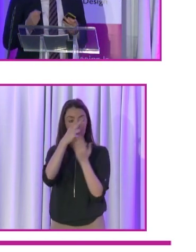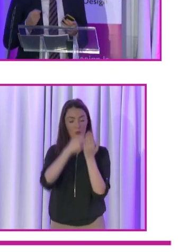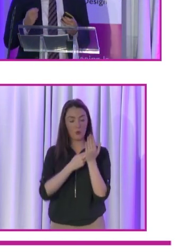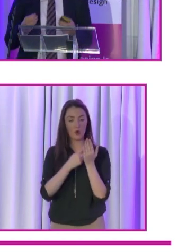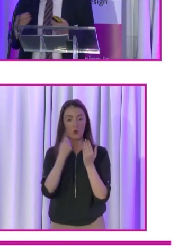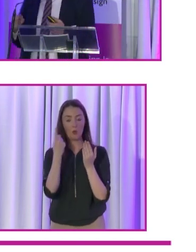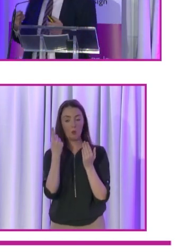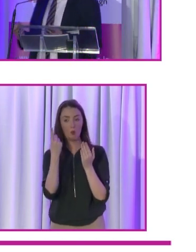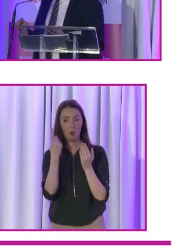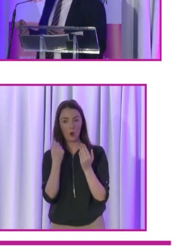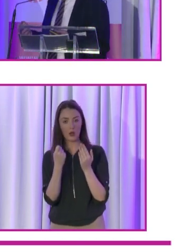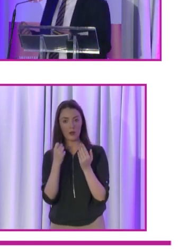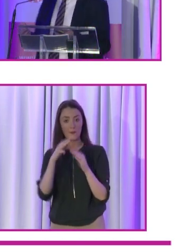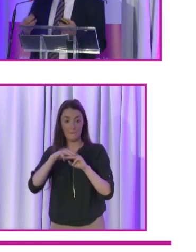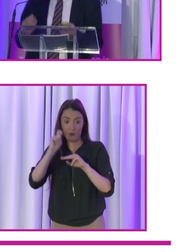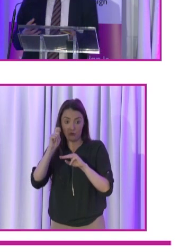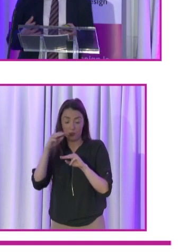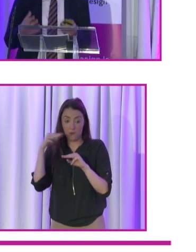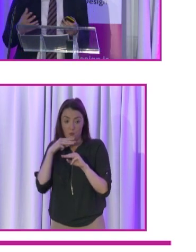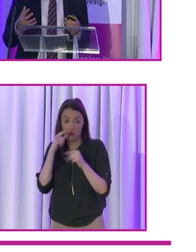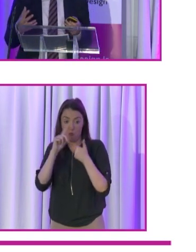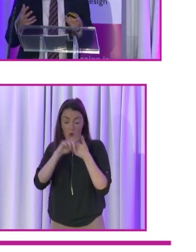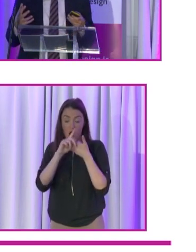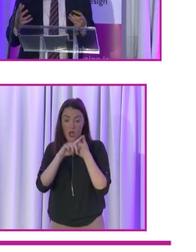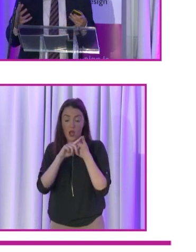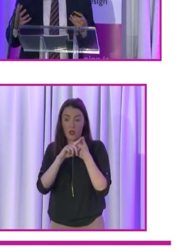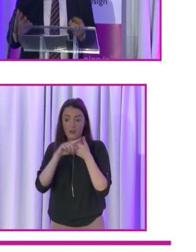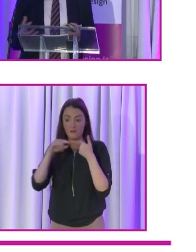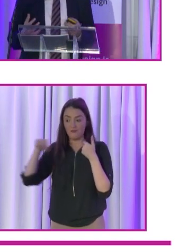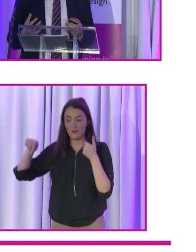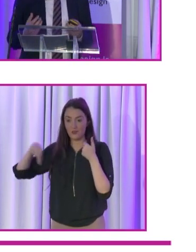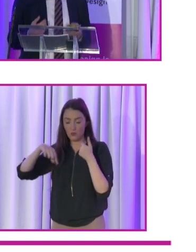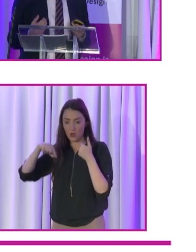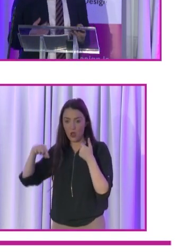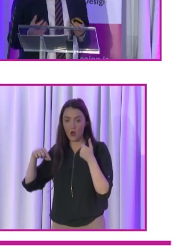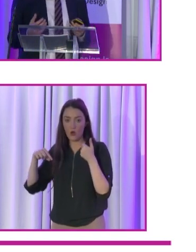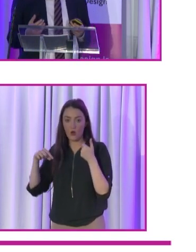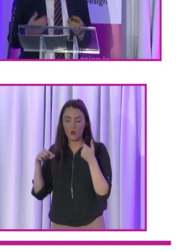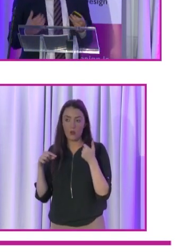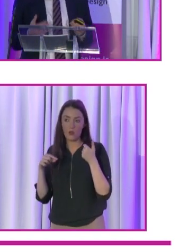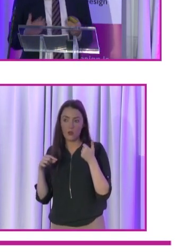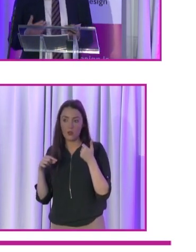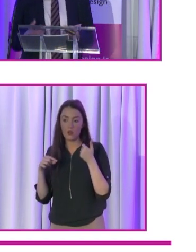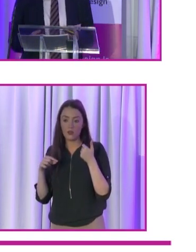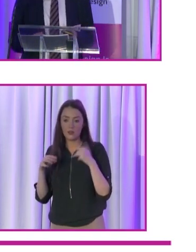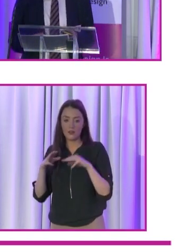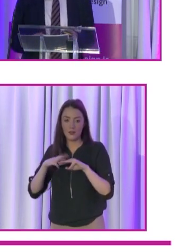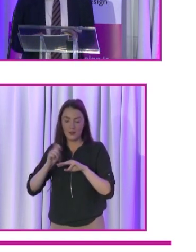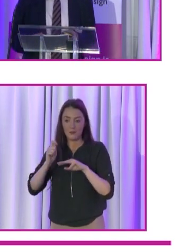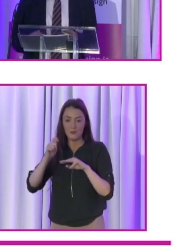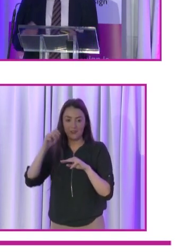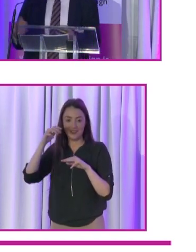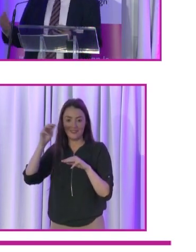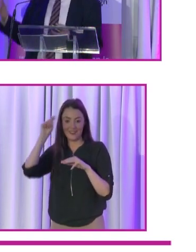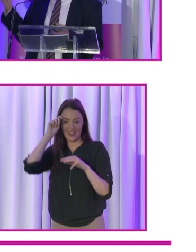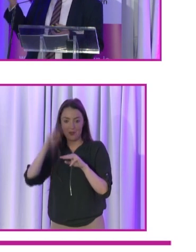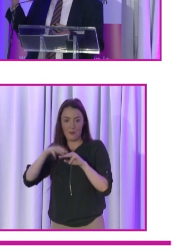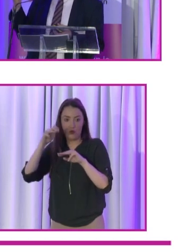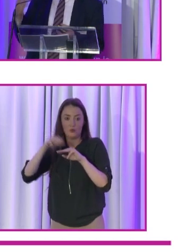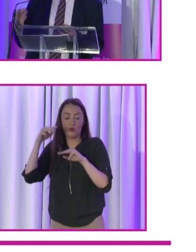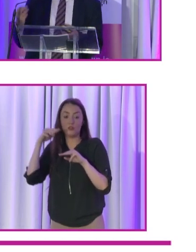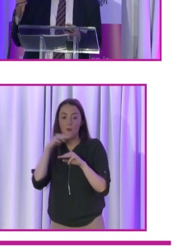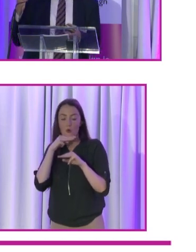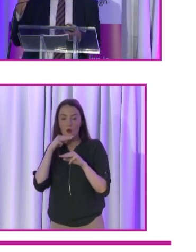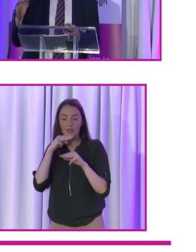of the, I would say, the most important one, and the one that we bring most lively in the report, is that